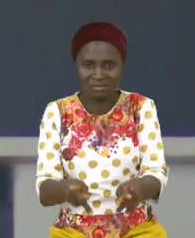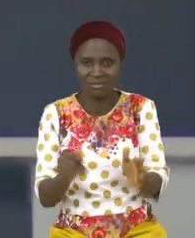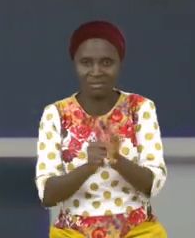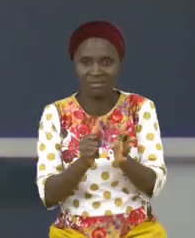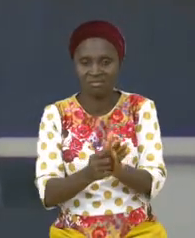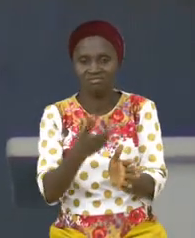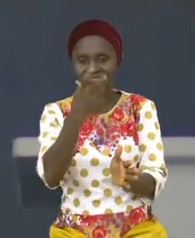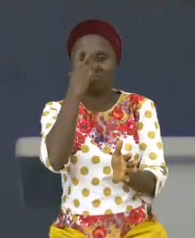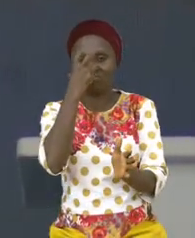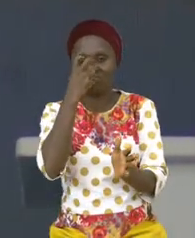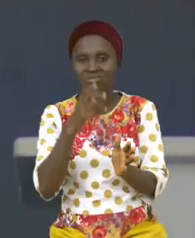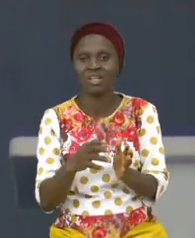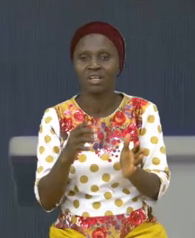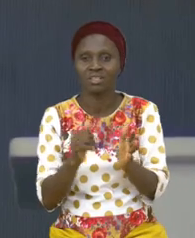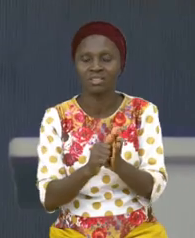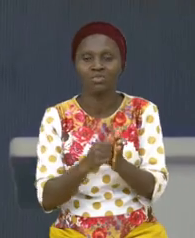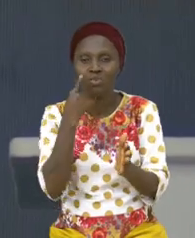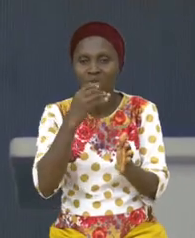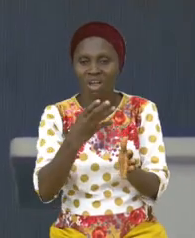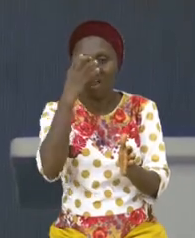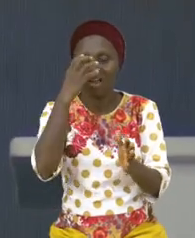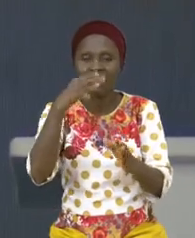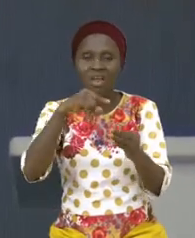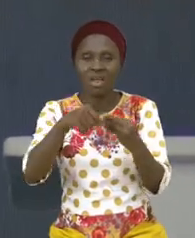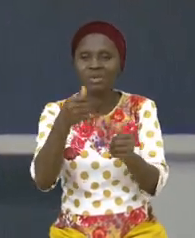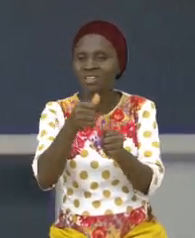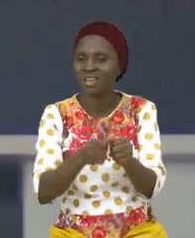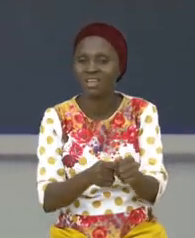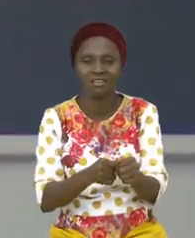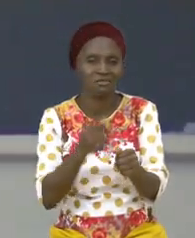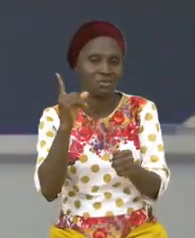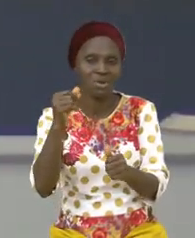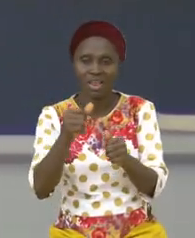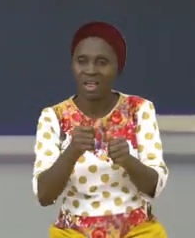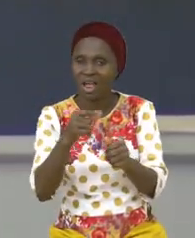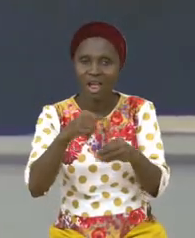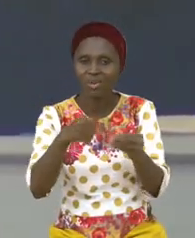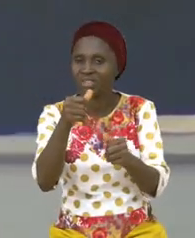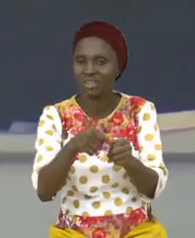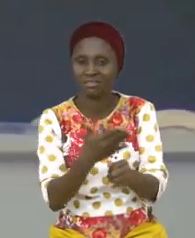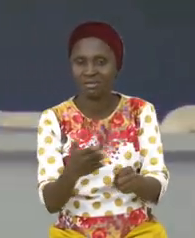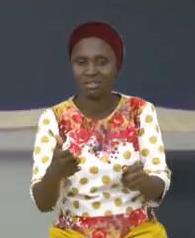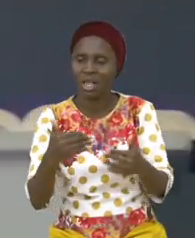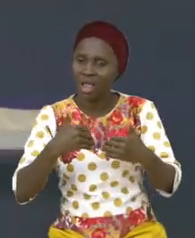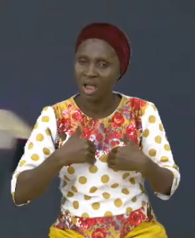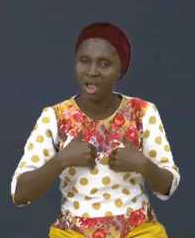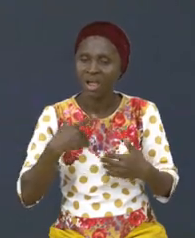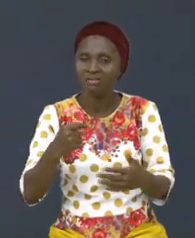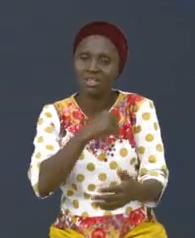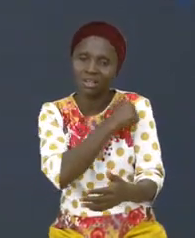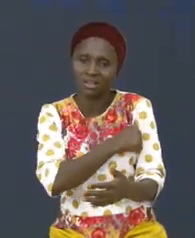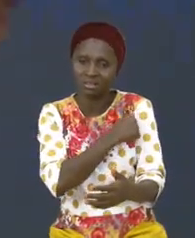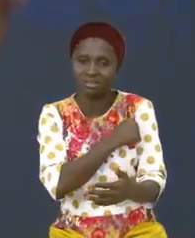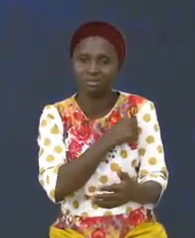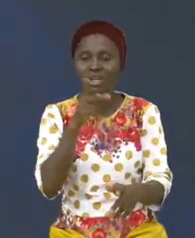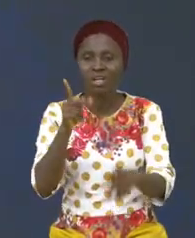is, you know, always angry about everybody and about everything. Have the attitude. The people who are ongoing